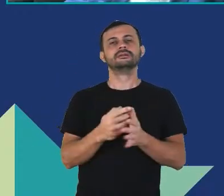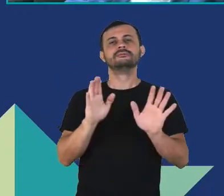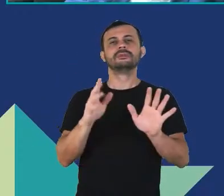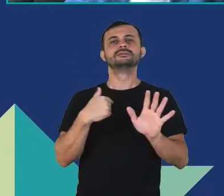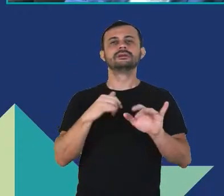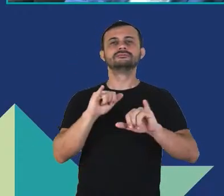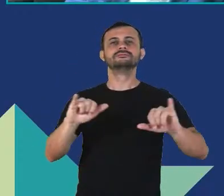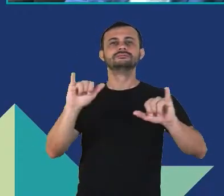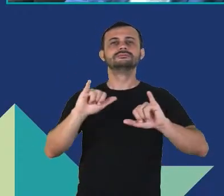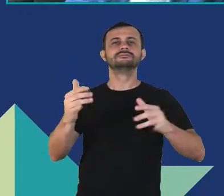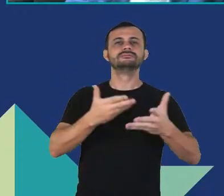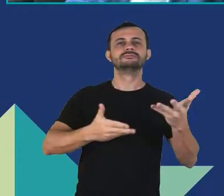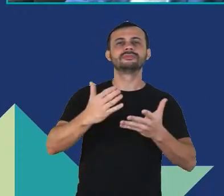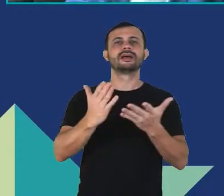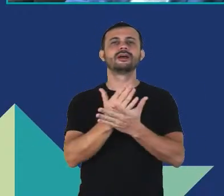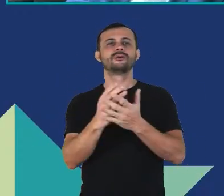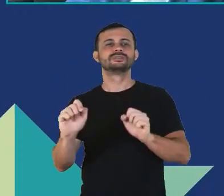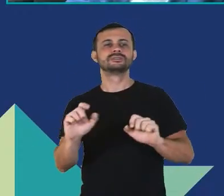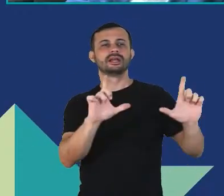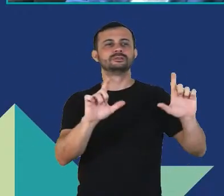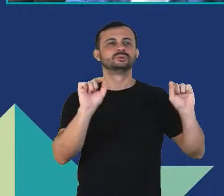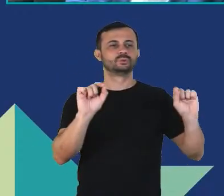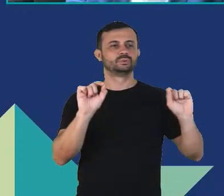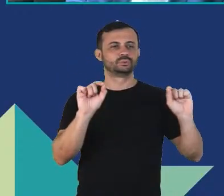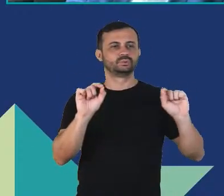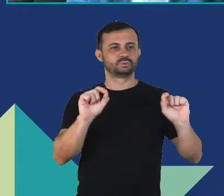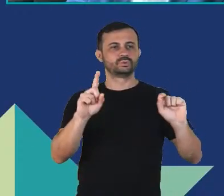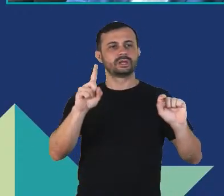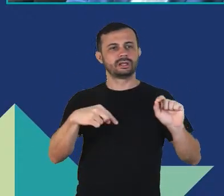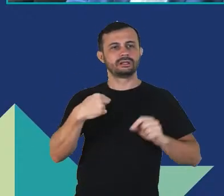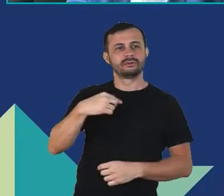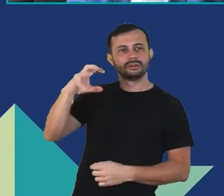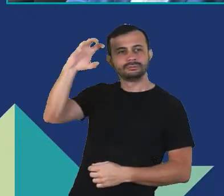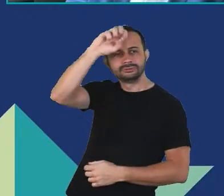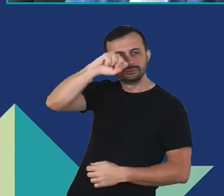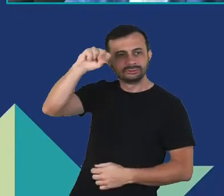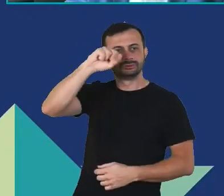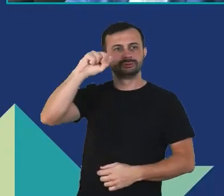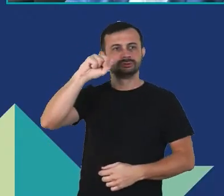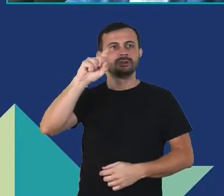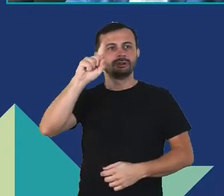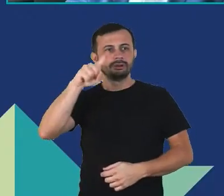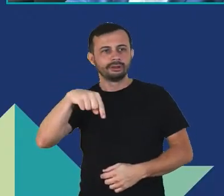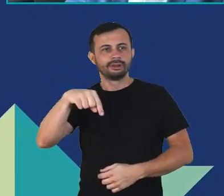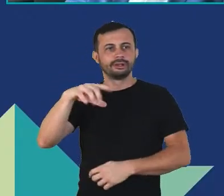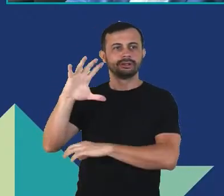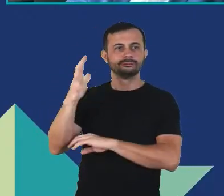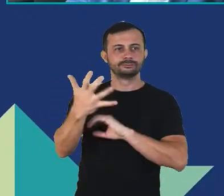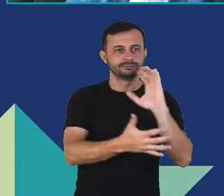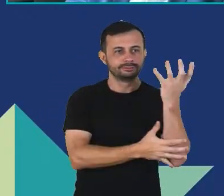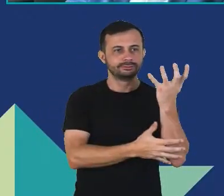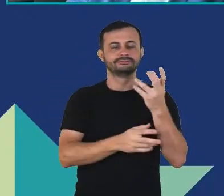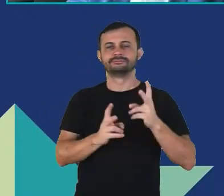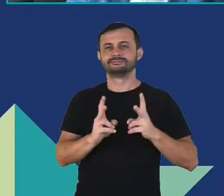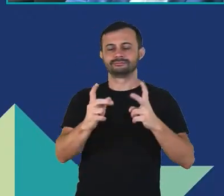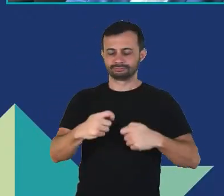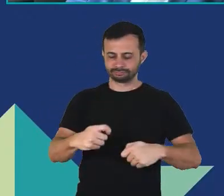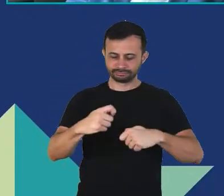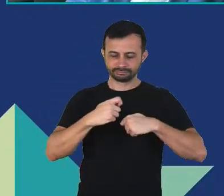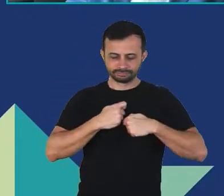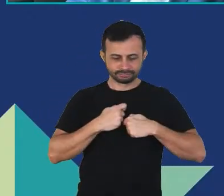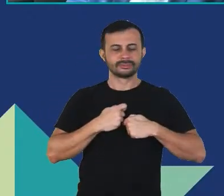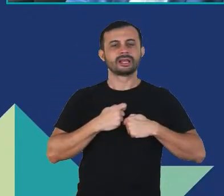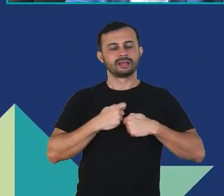I learned that Mother Nature will always win, sooner or later. So don't try to stop water, rather control